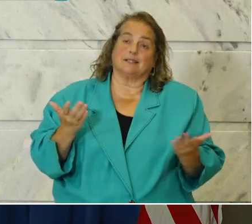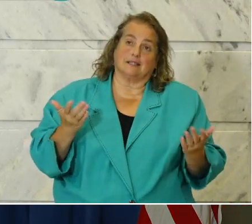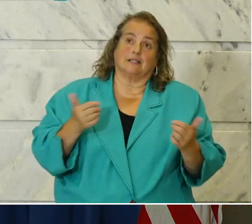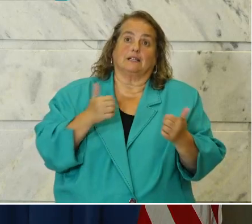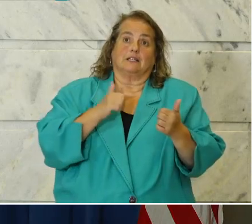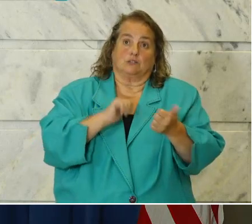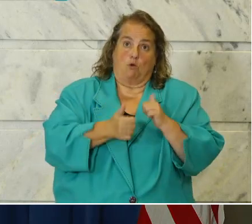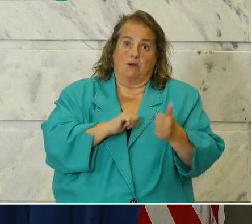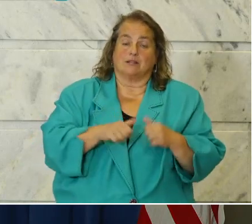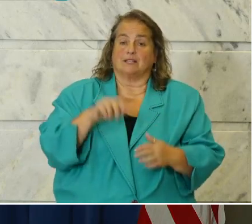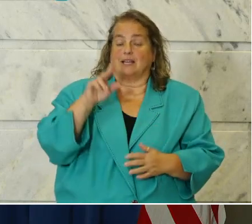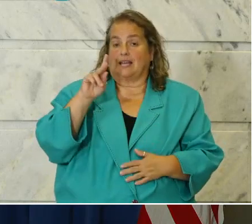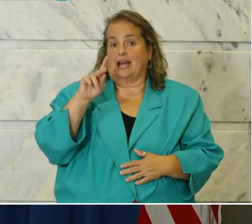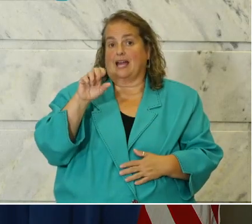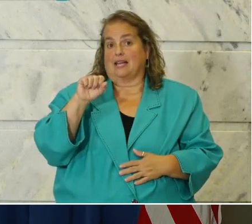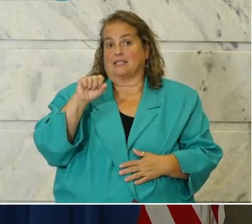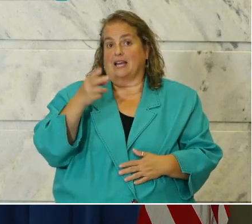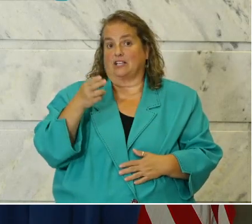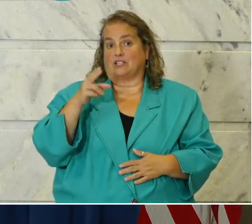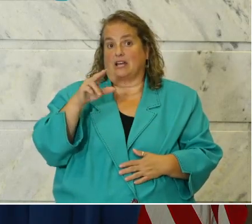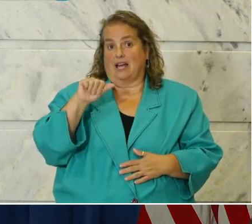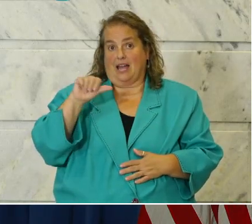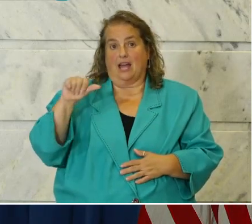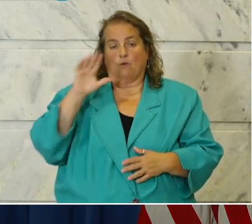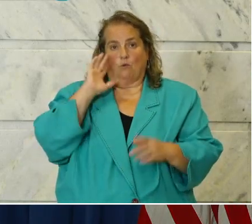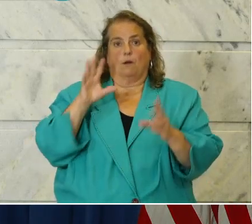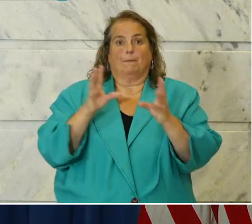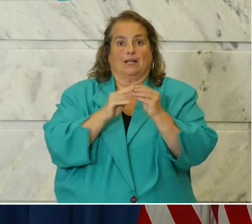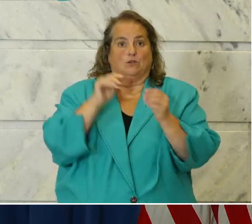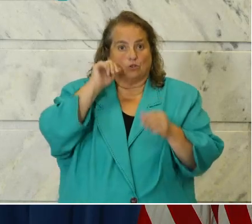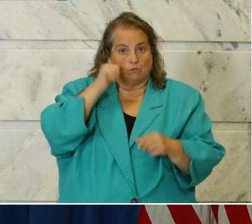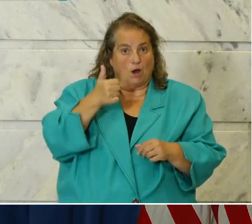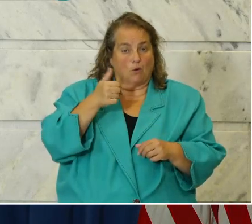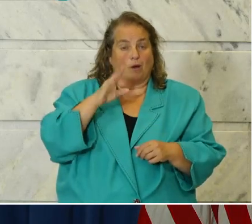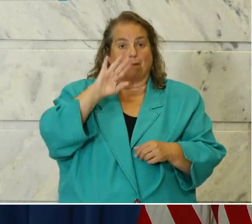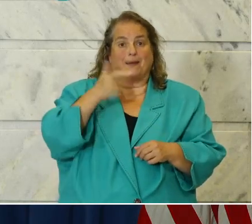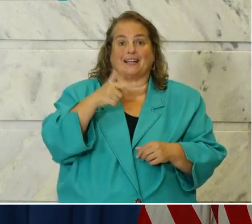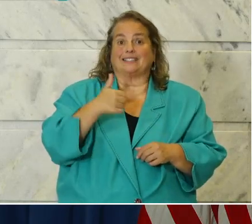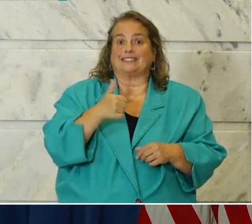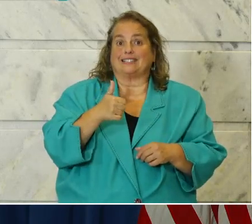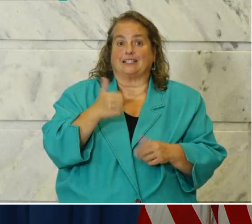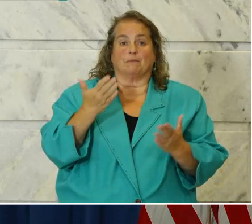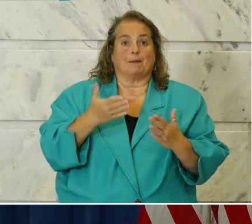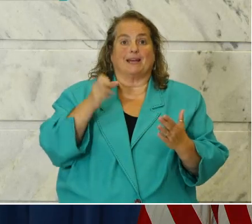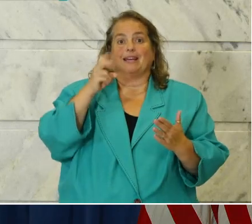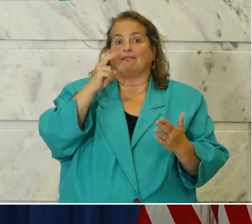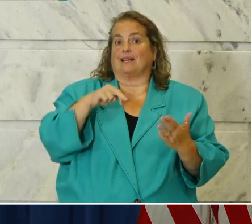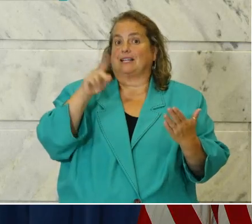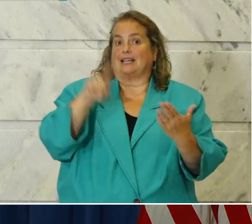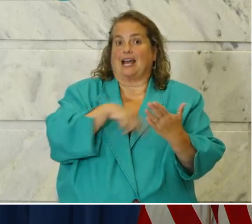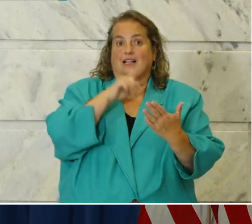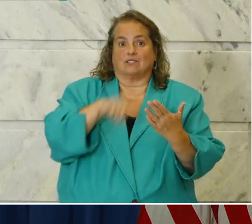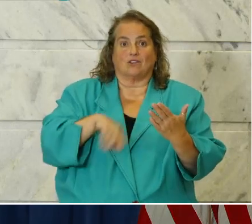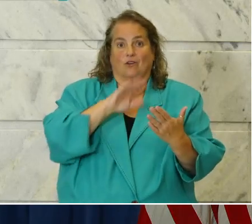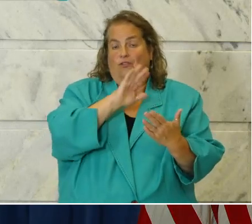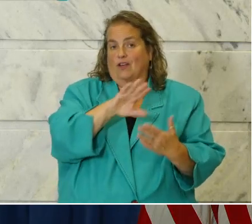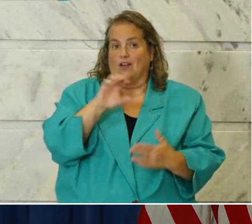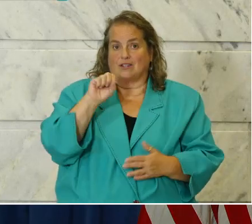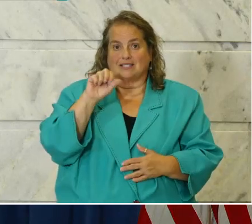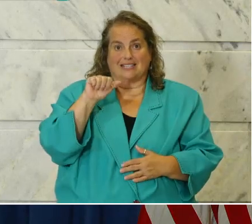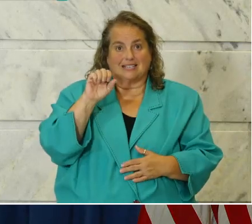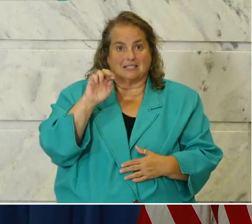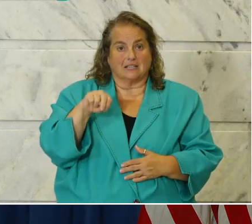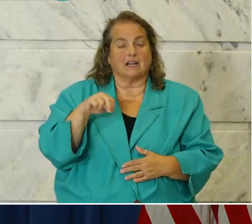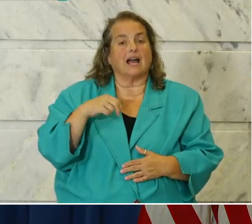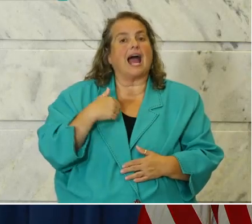sports. KHSAA, I know, is going to meet tomorrow. It looks like the Big Ten might even cancel their season. I do